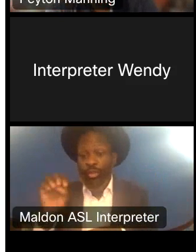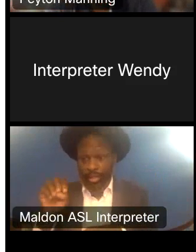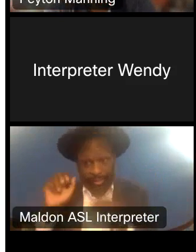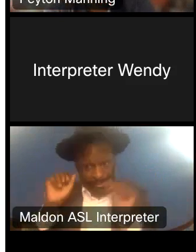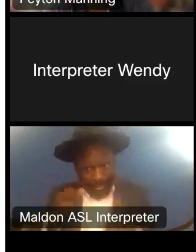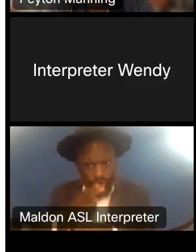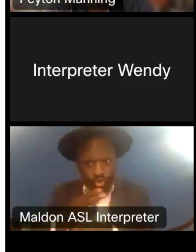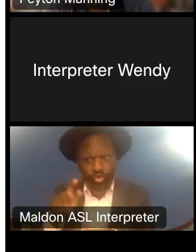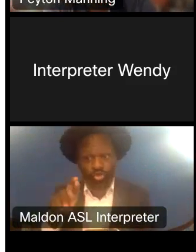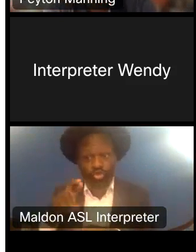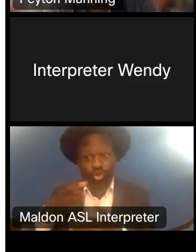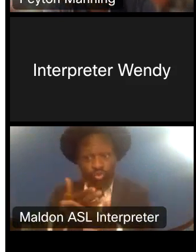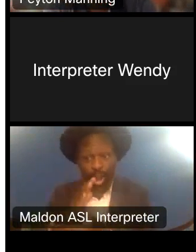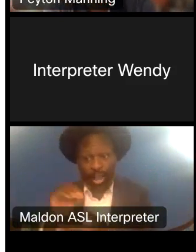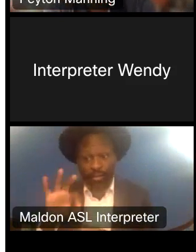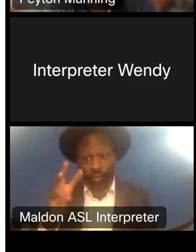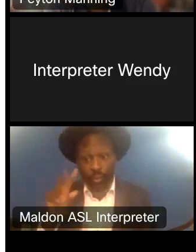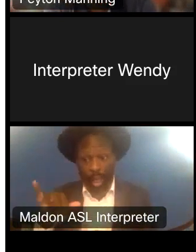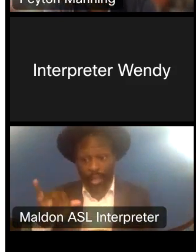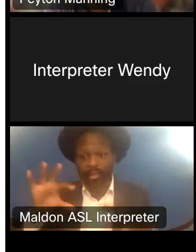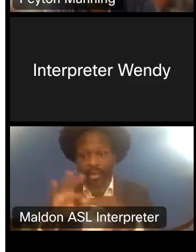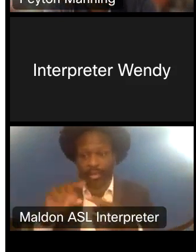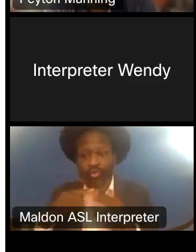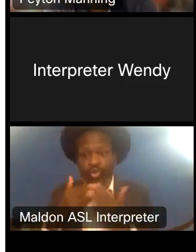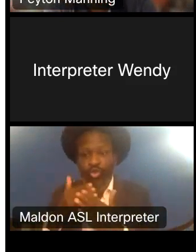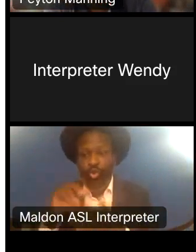connection to New York Avenue from the new apartment buildings there?